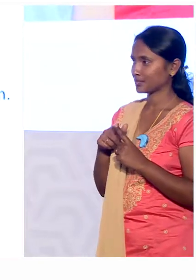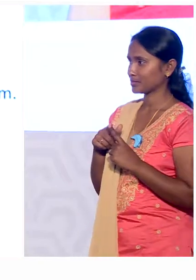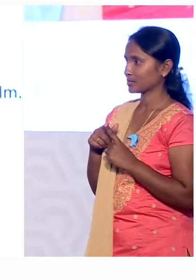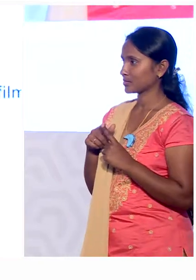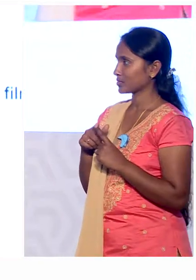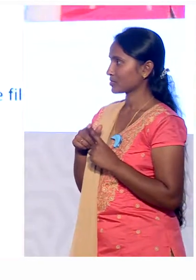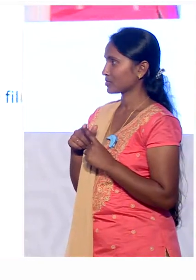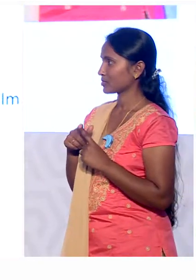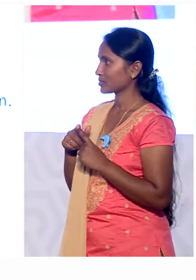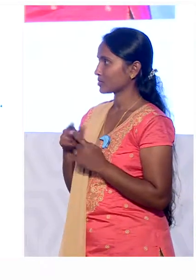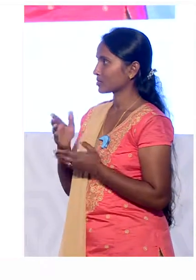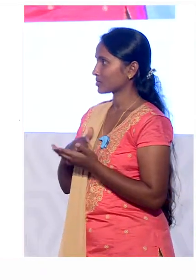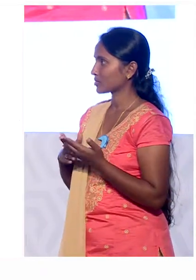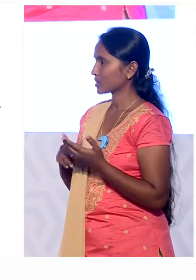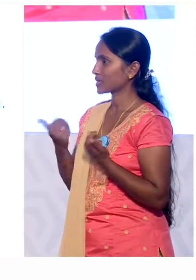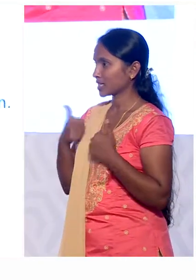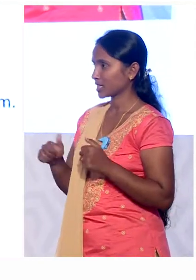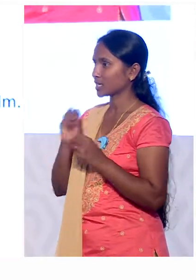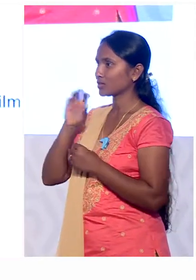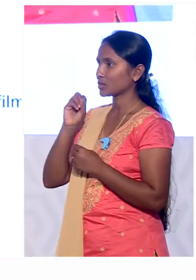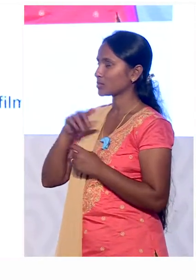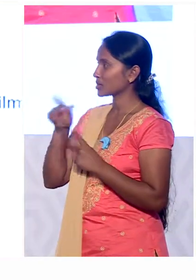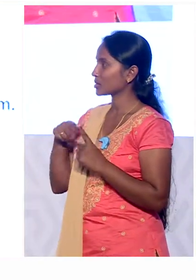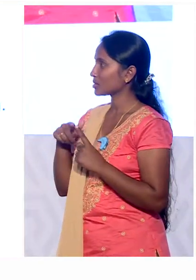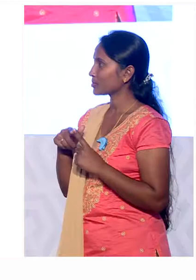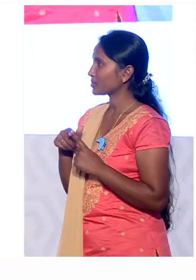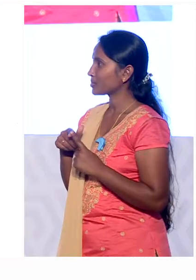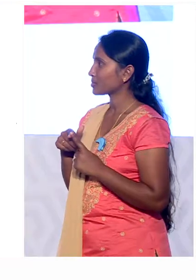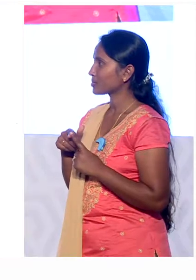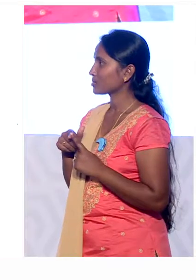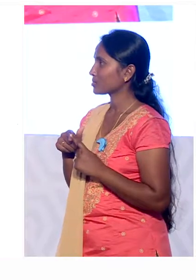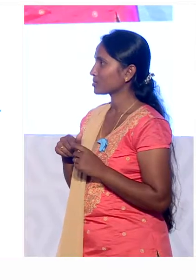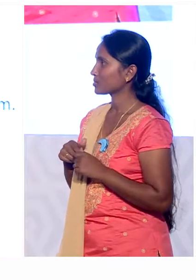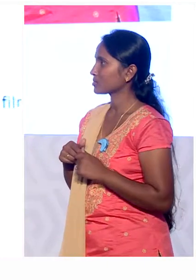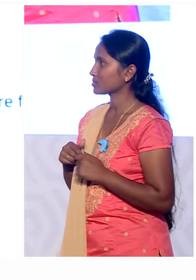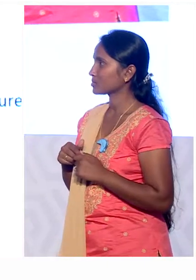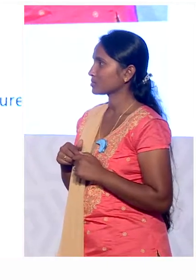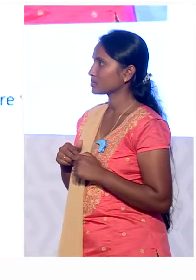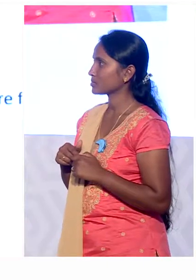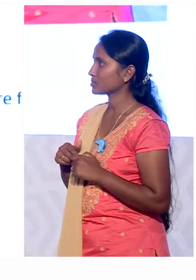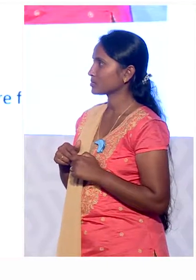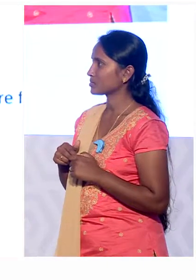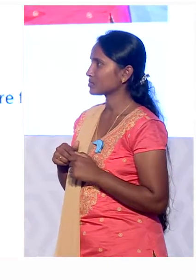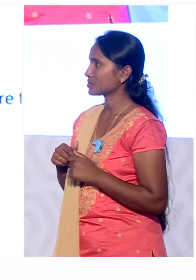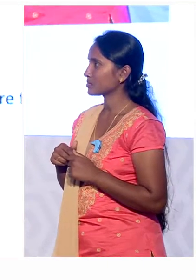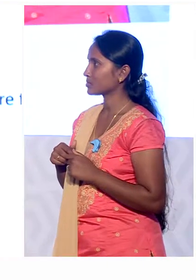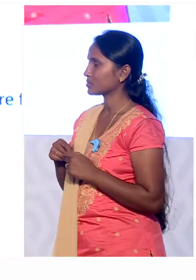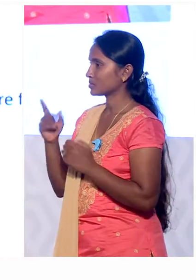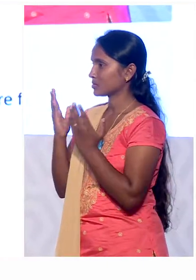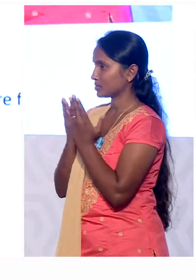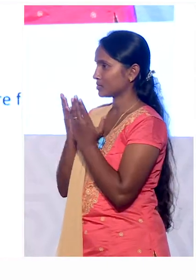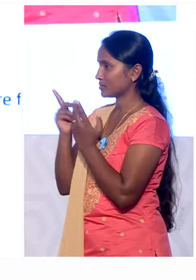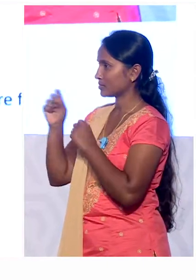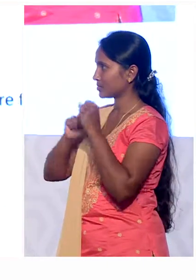don't have any information, you don't know what to do. I had been brought up partly in a school that had